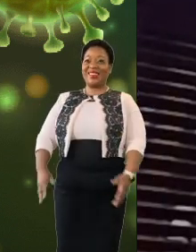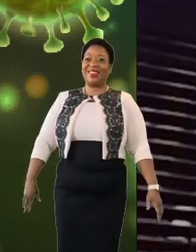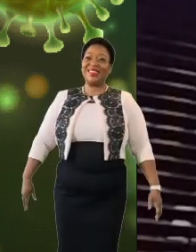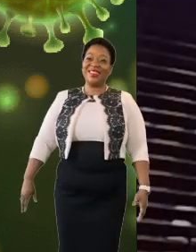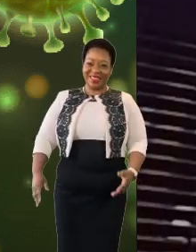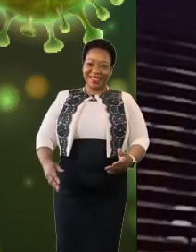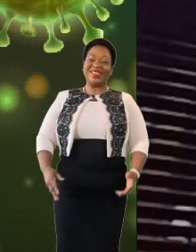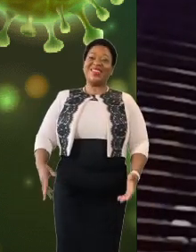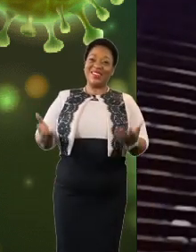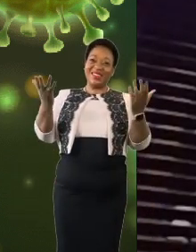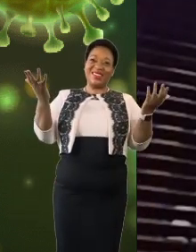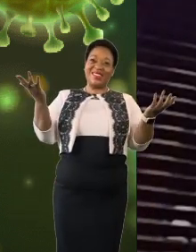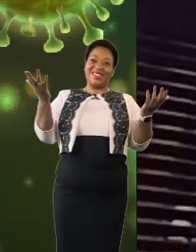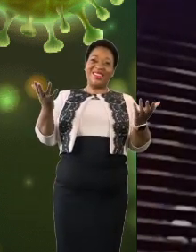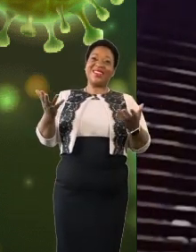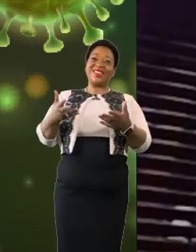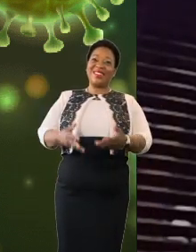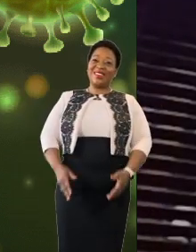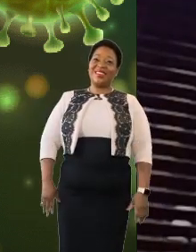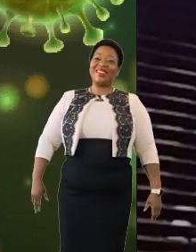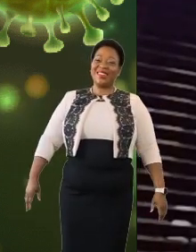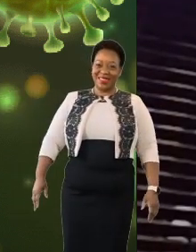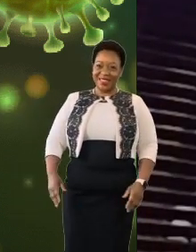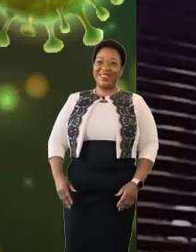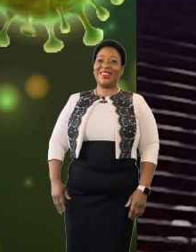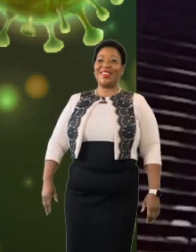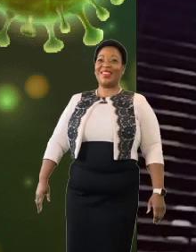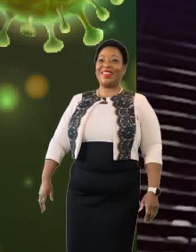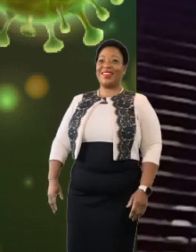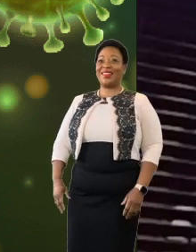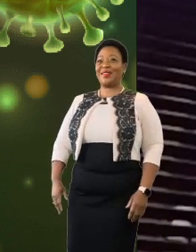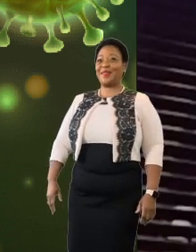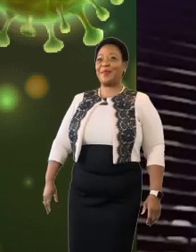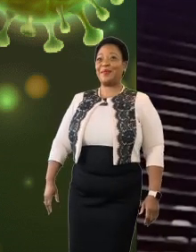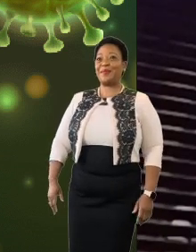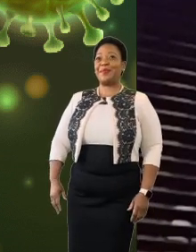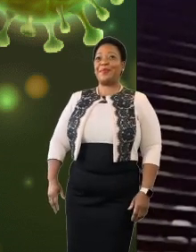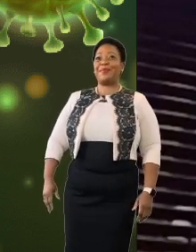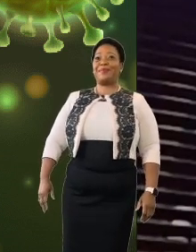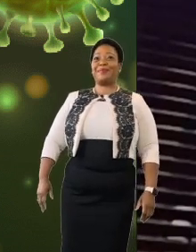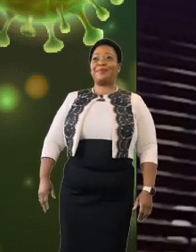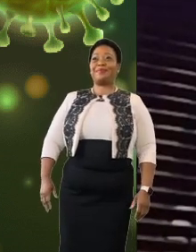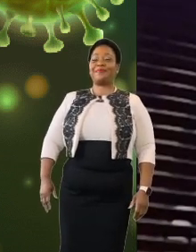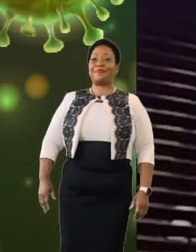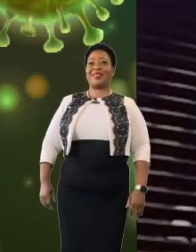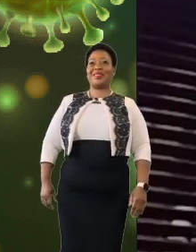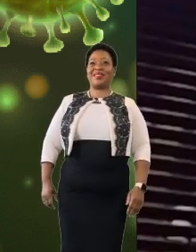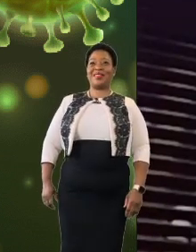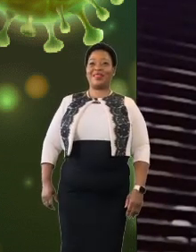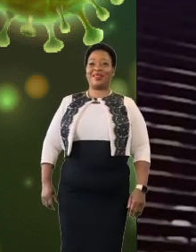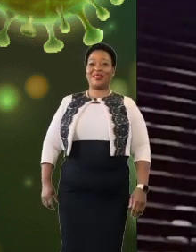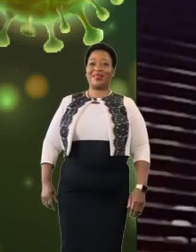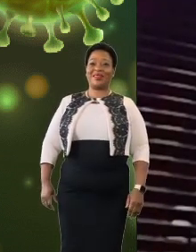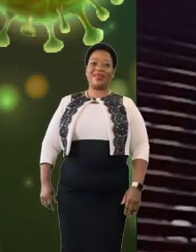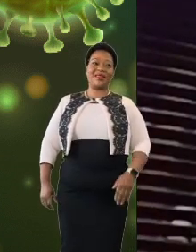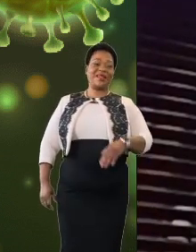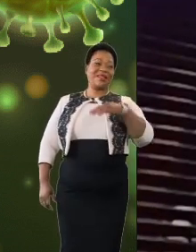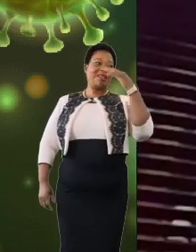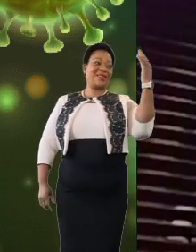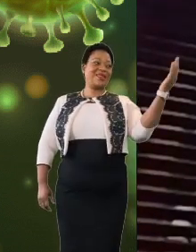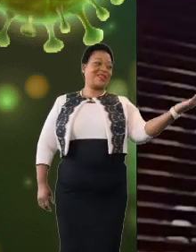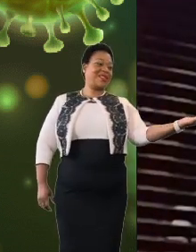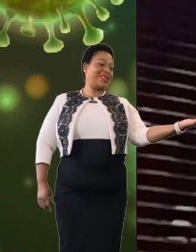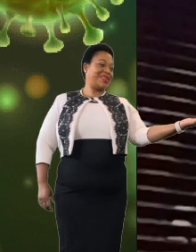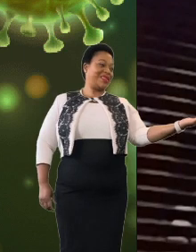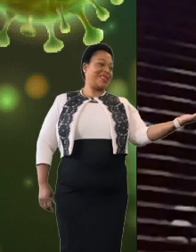of this sector. Thank you very much to all of you, and to our facilitator,